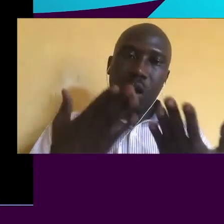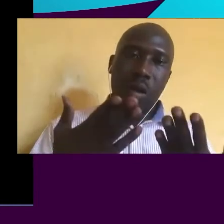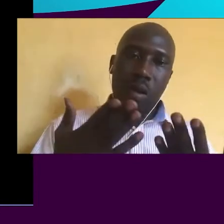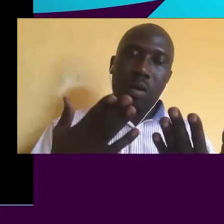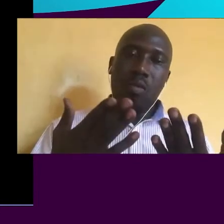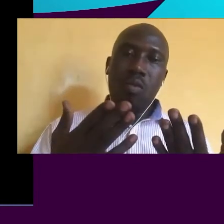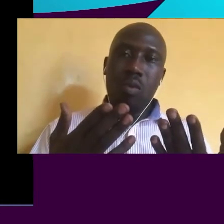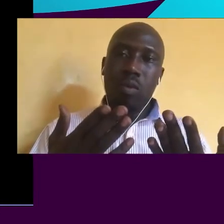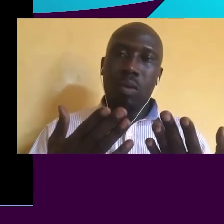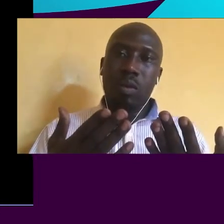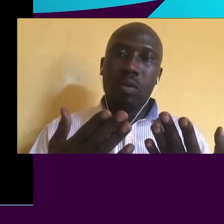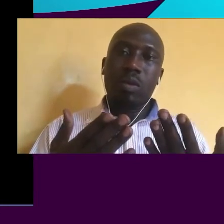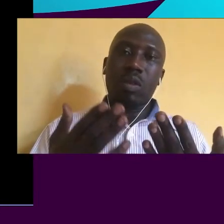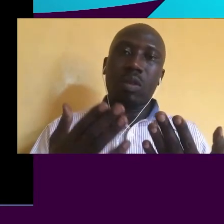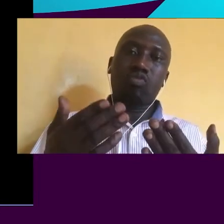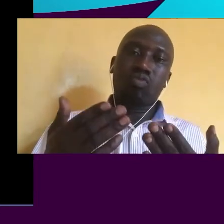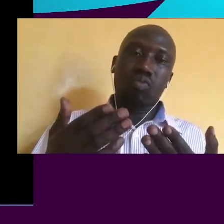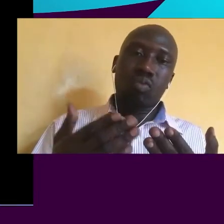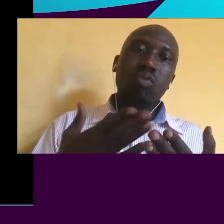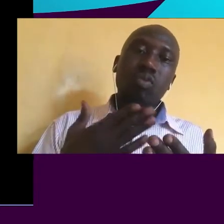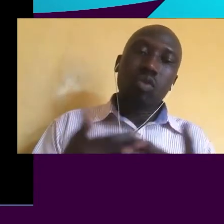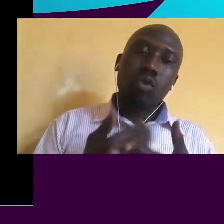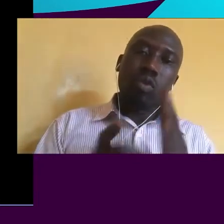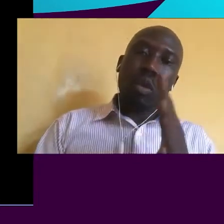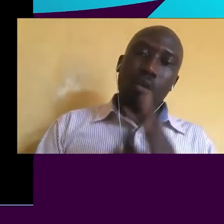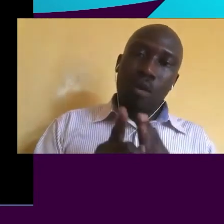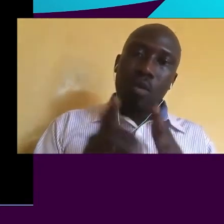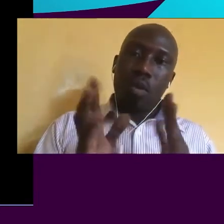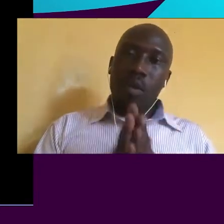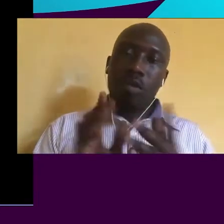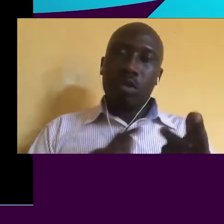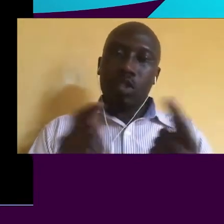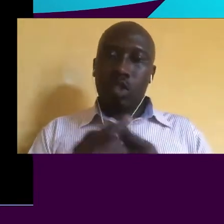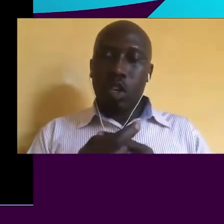development, coaching of young